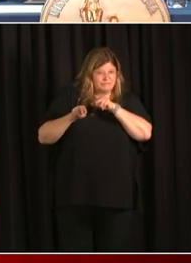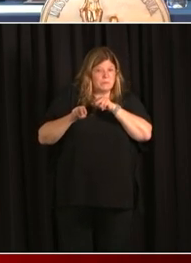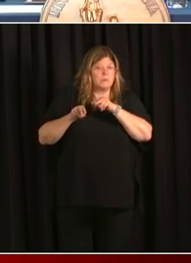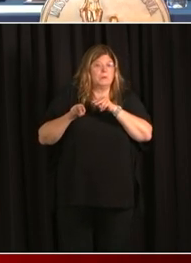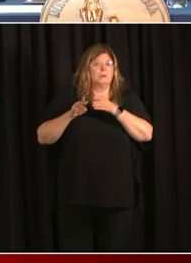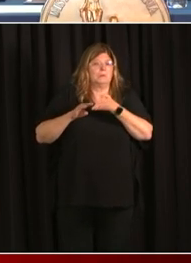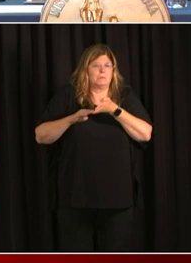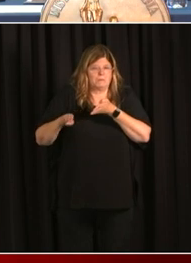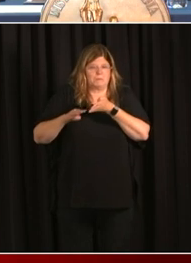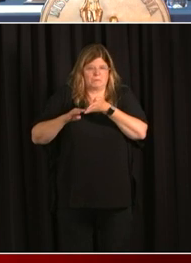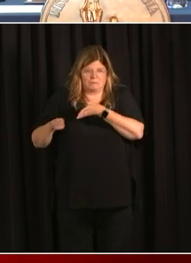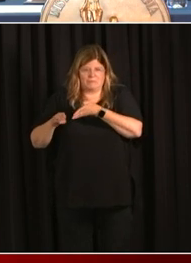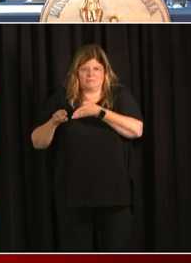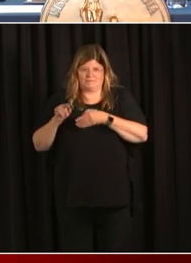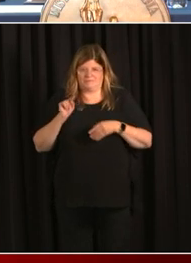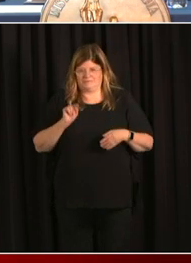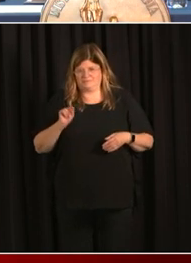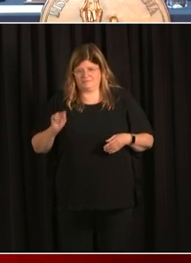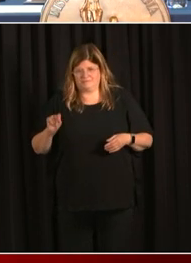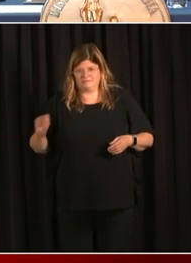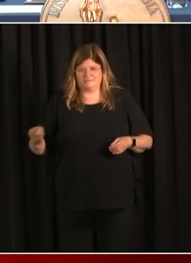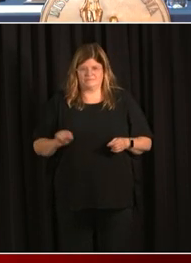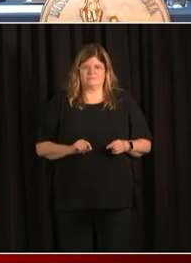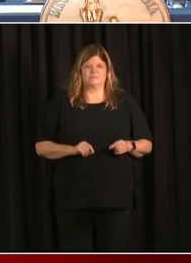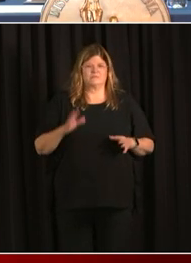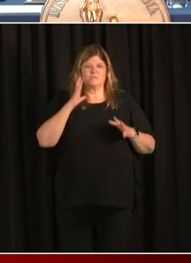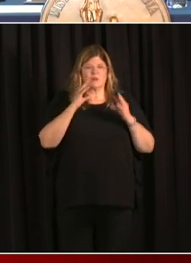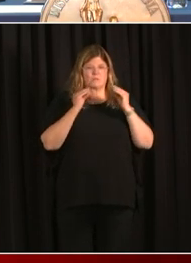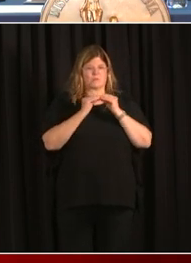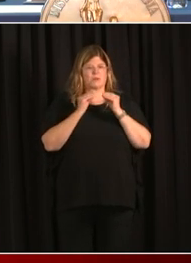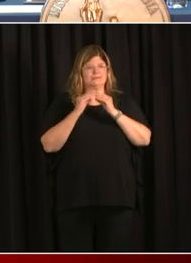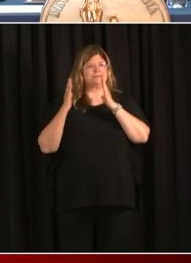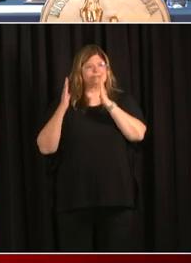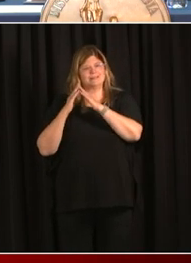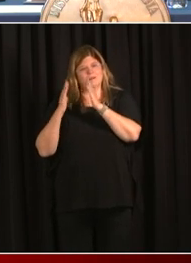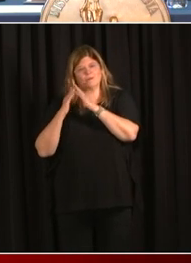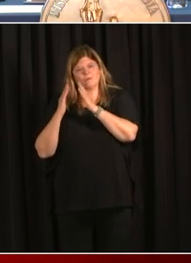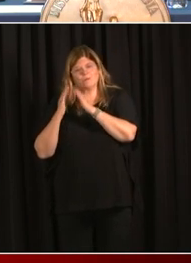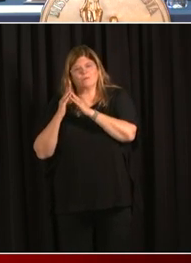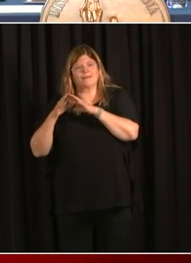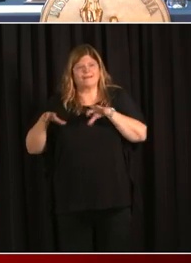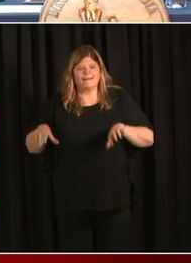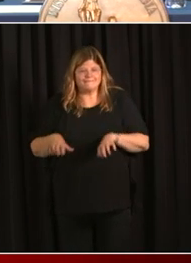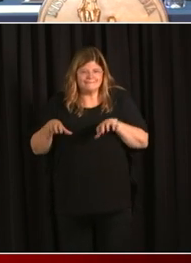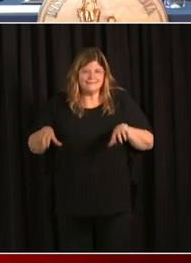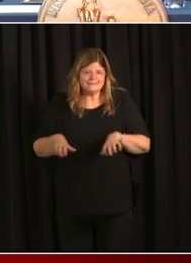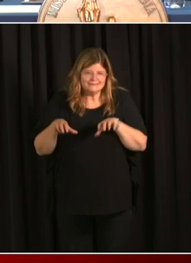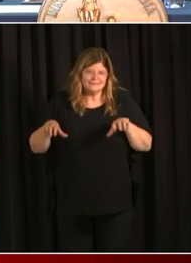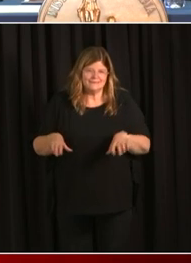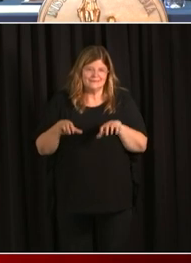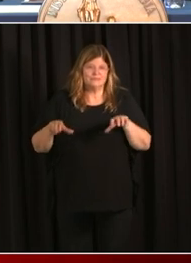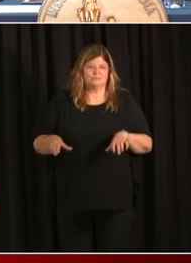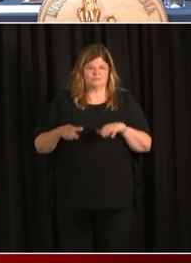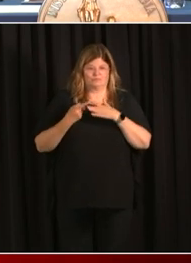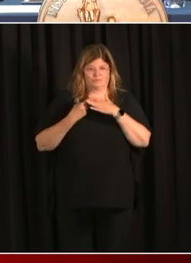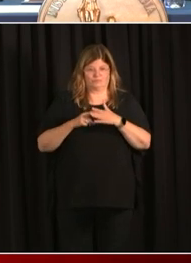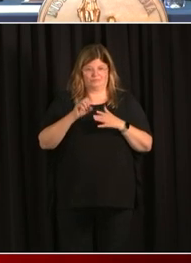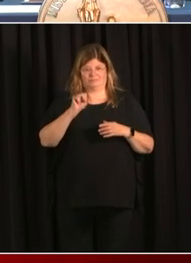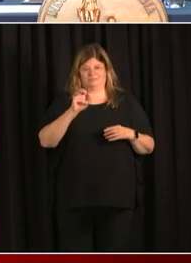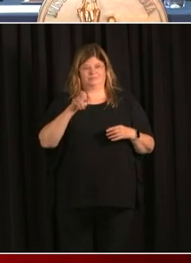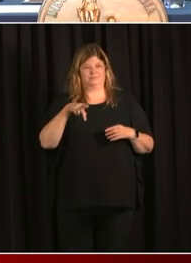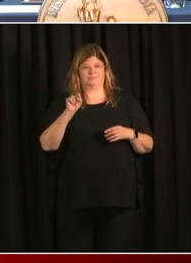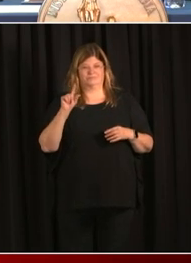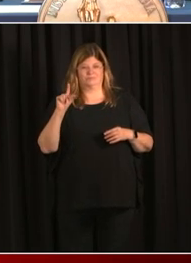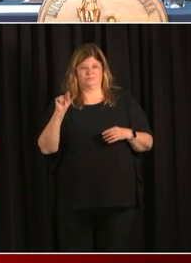say that we are seeing more downtown activity as well. Effective September 20th,